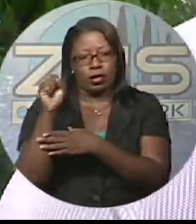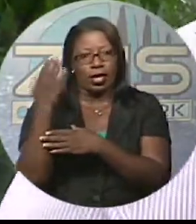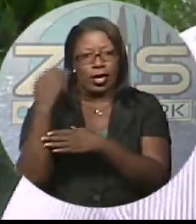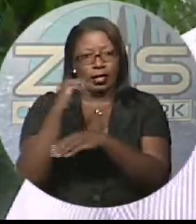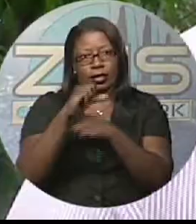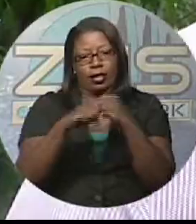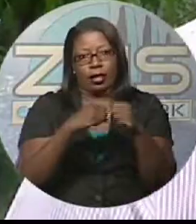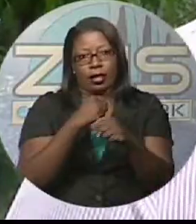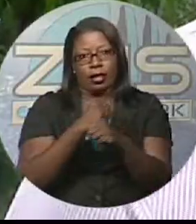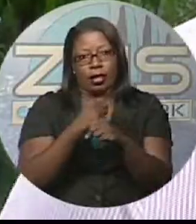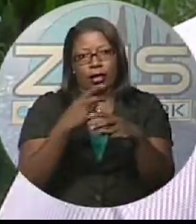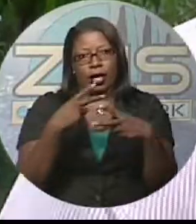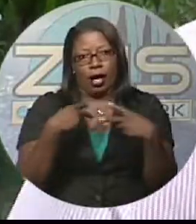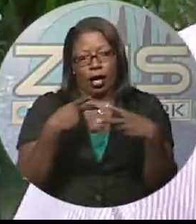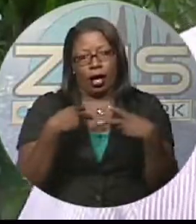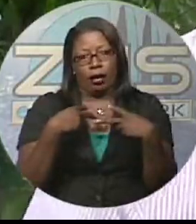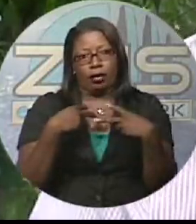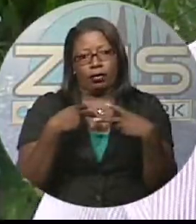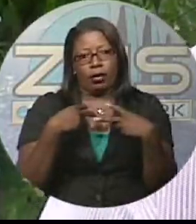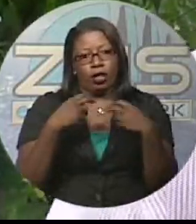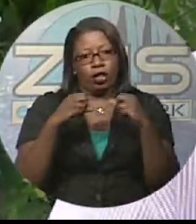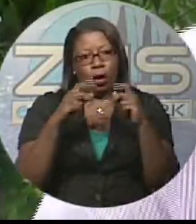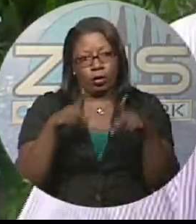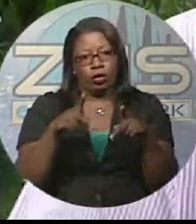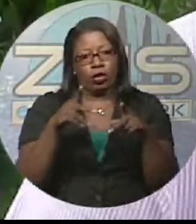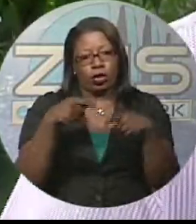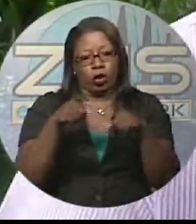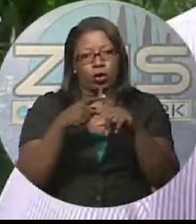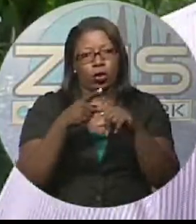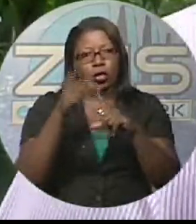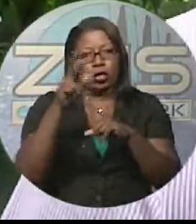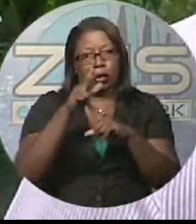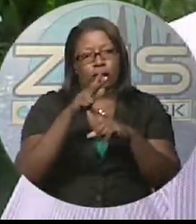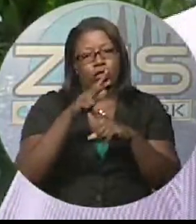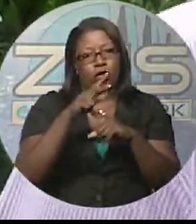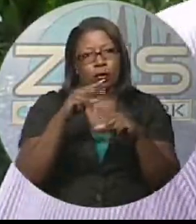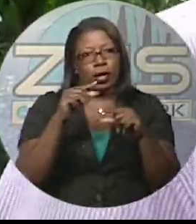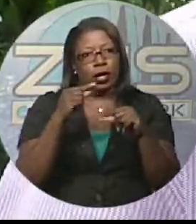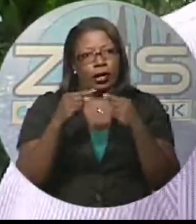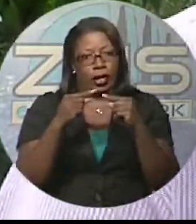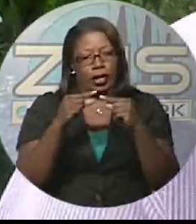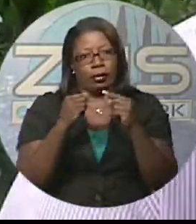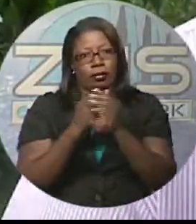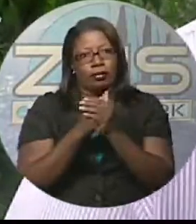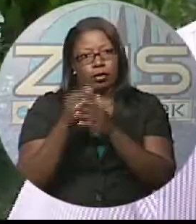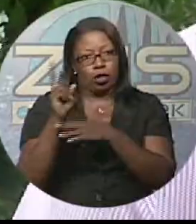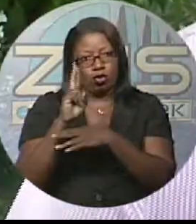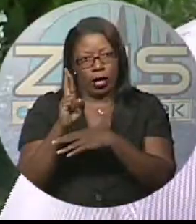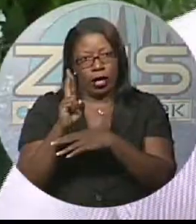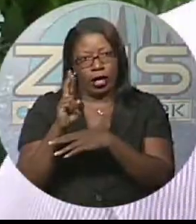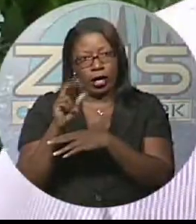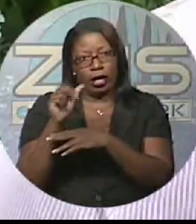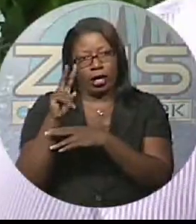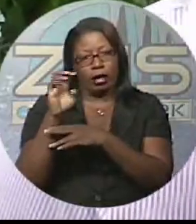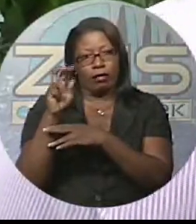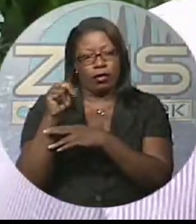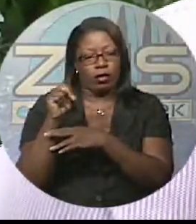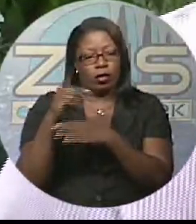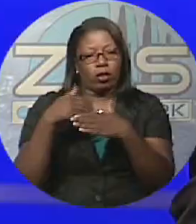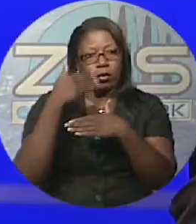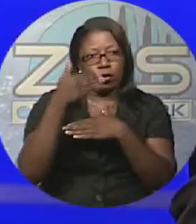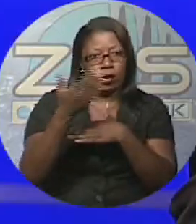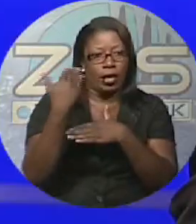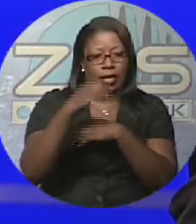second year in the league, so they have the pedigree to be able to get to the championship game. But as the Ravens are looking to get one step further than they did last